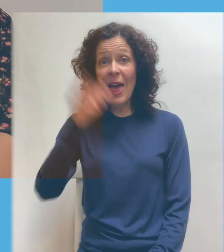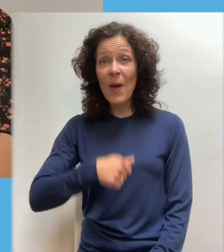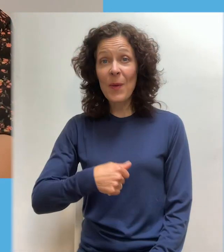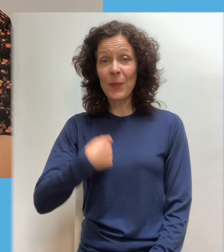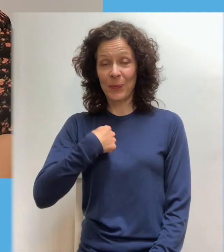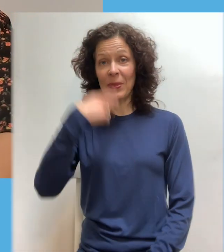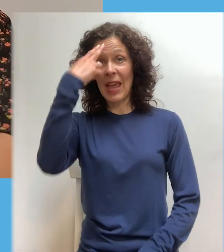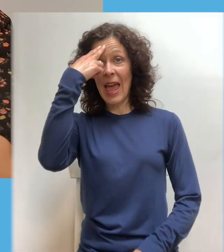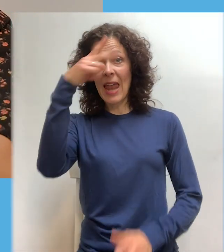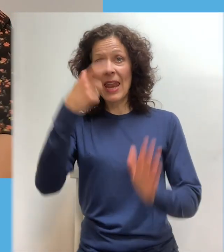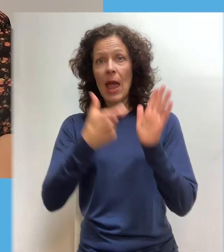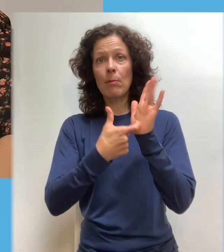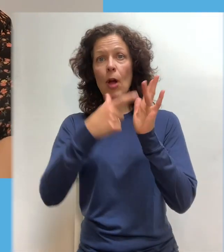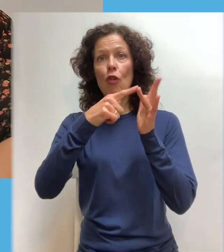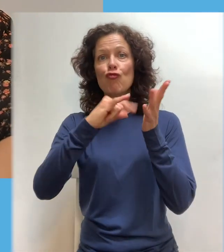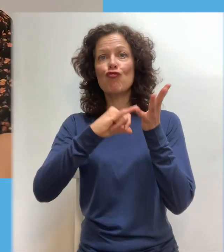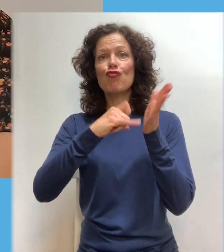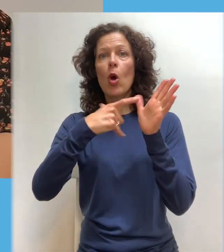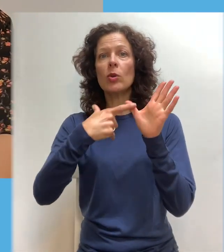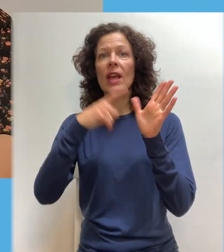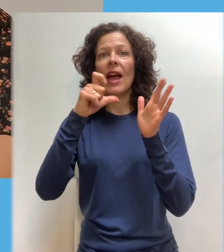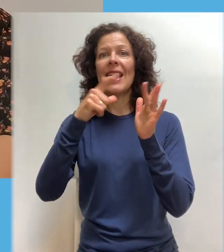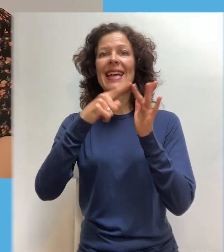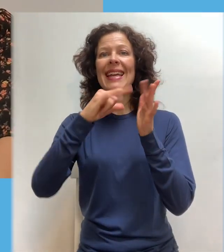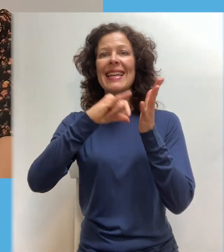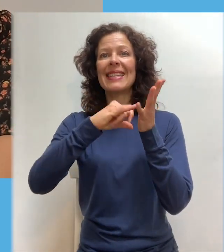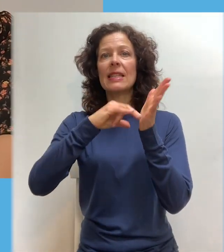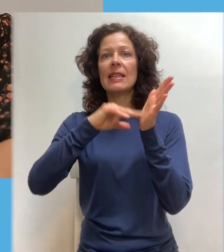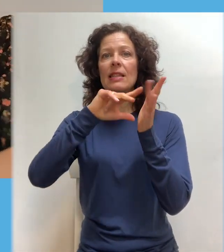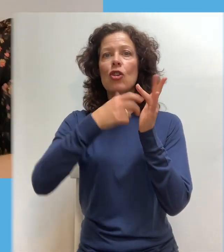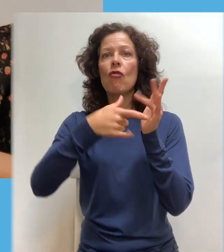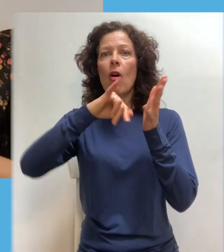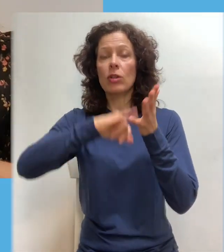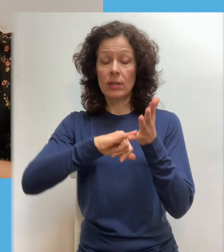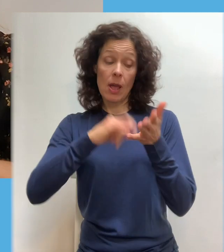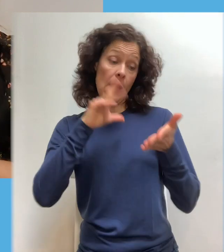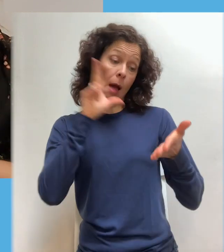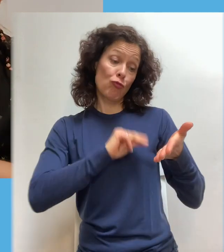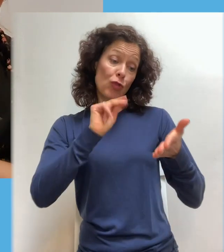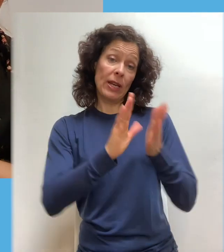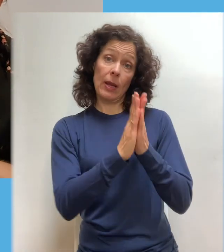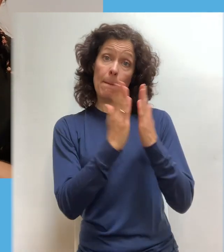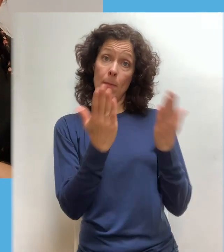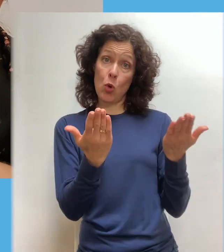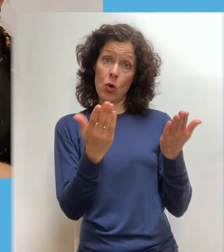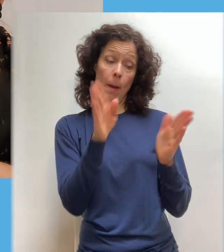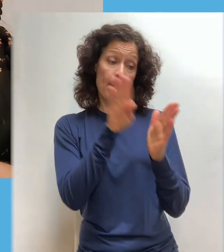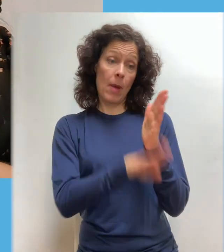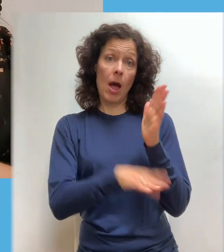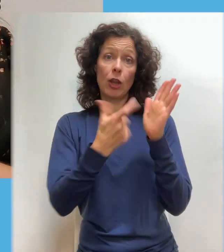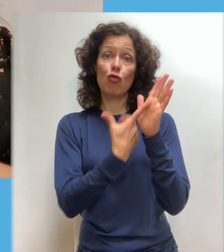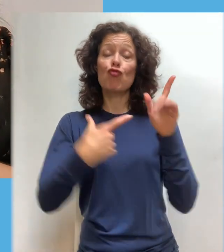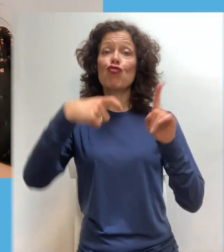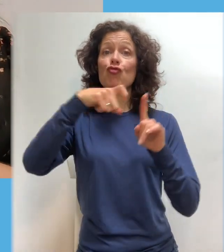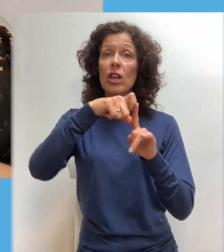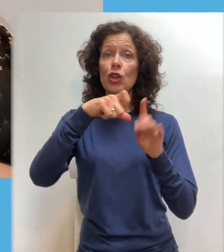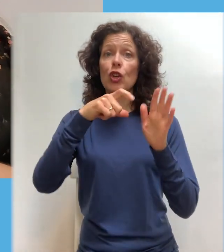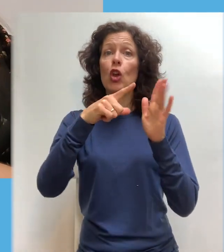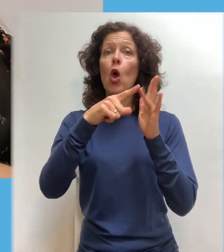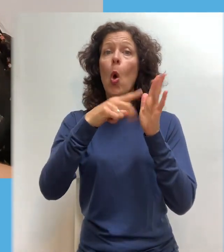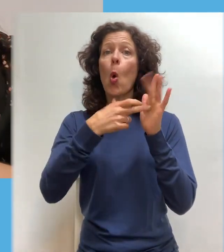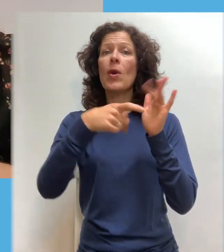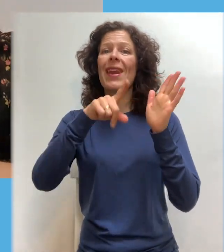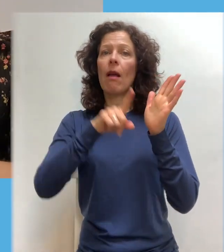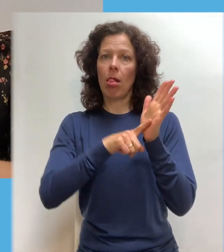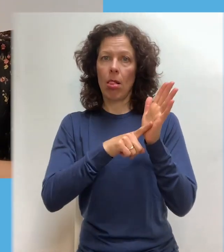Hello everyone, my name is Rosa Cisneros and I will be reading a book by Richard O'Neill, illustrated by Kirsti